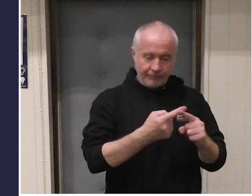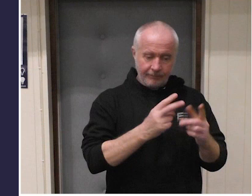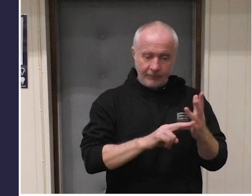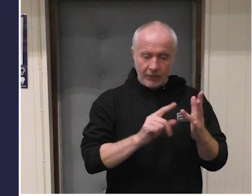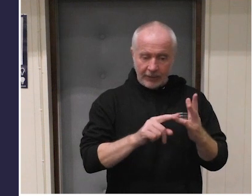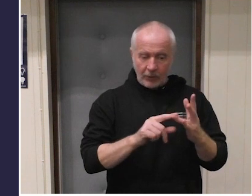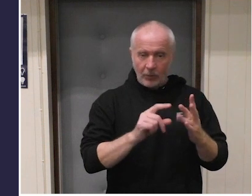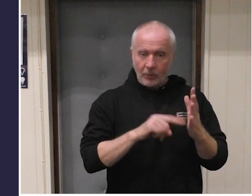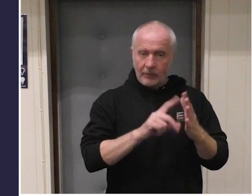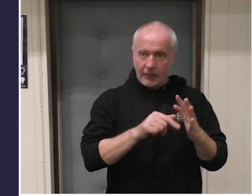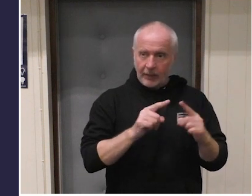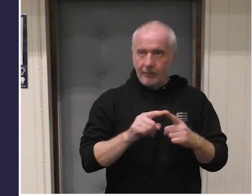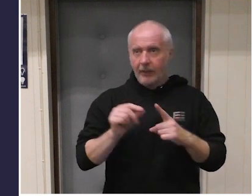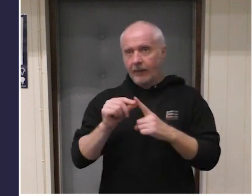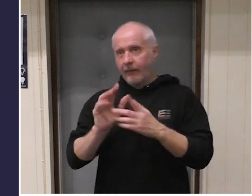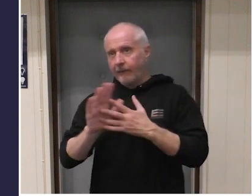called a phenotype.